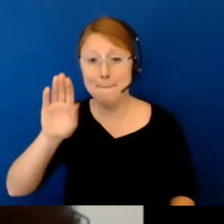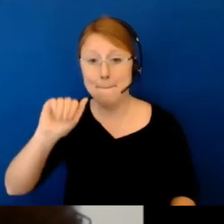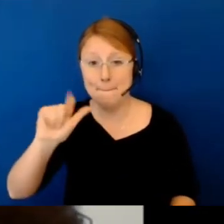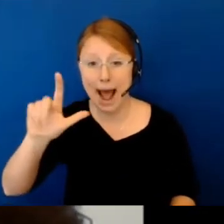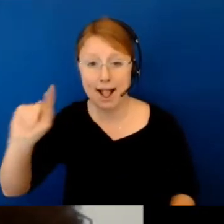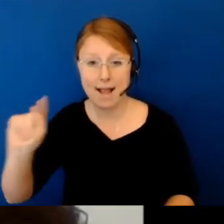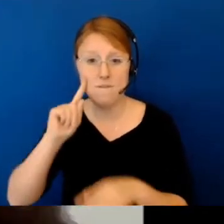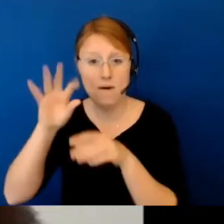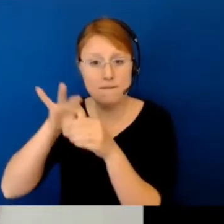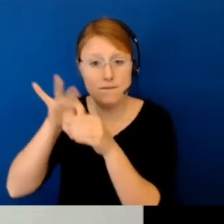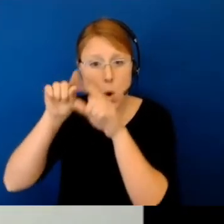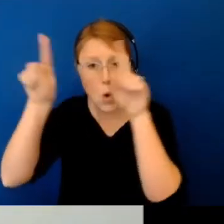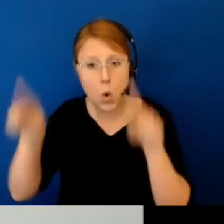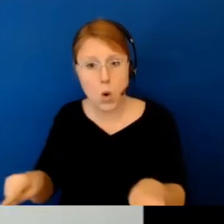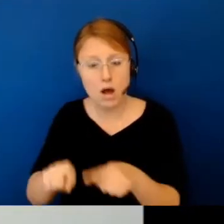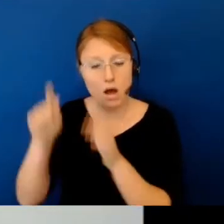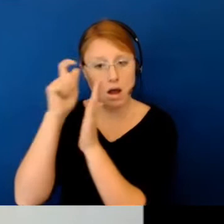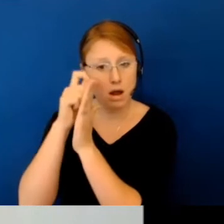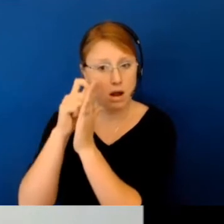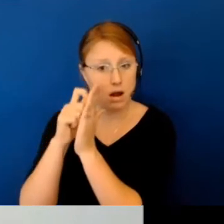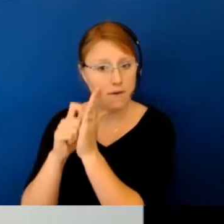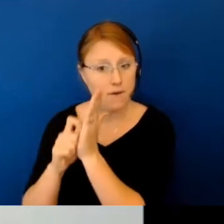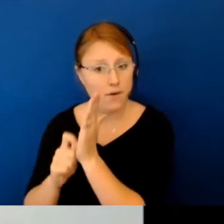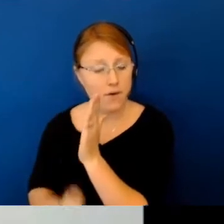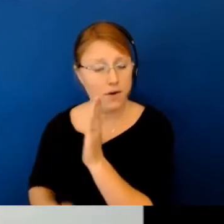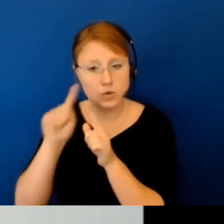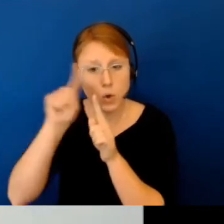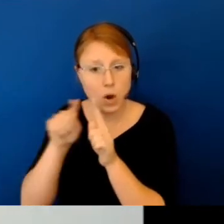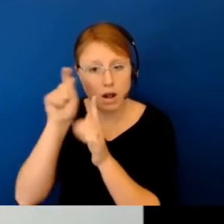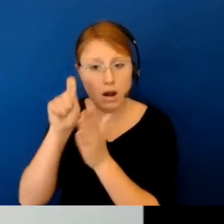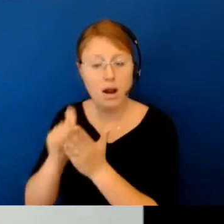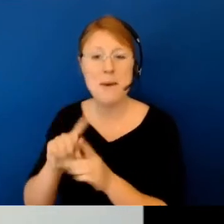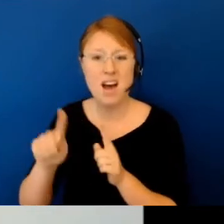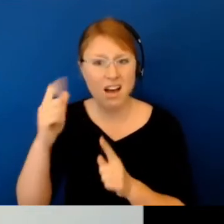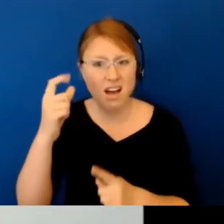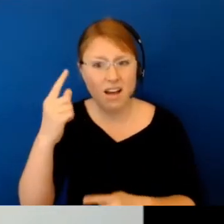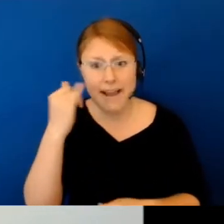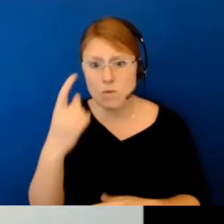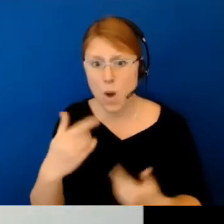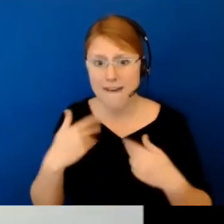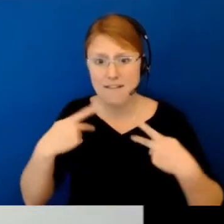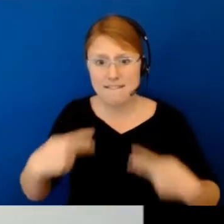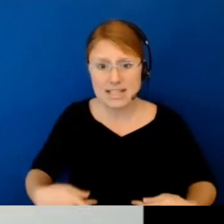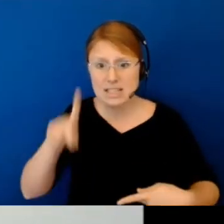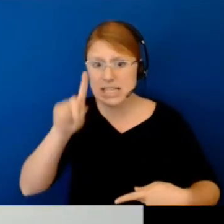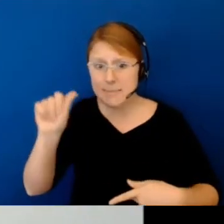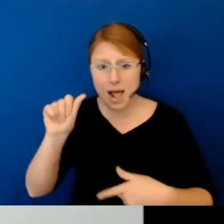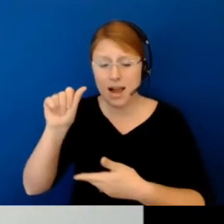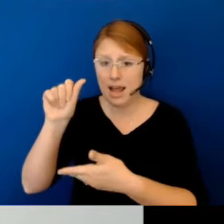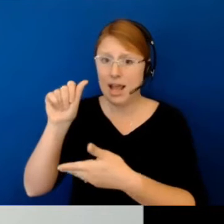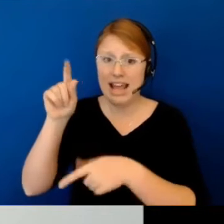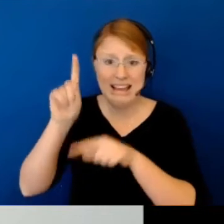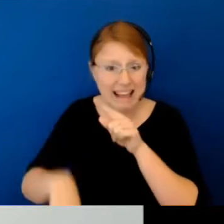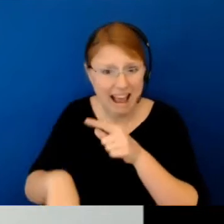vote. However, if you have a disability and are not able to use the paper ballot,